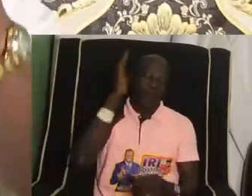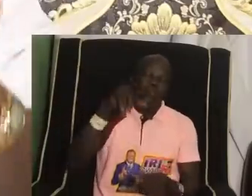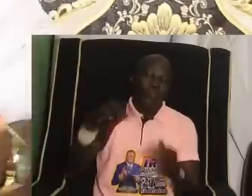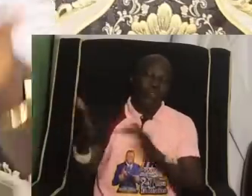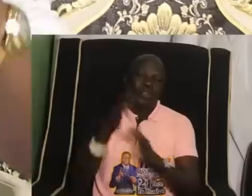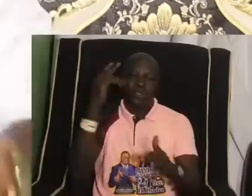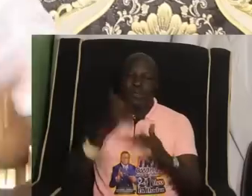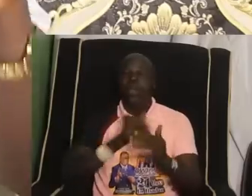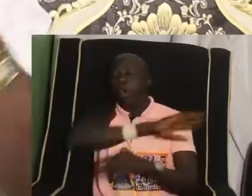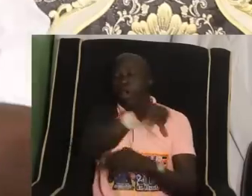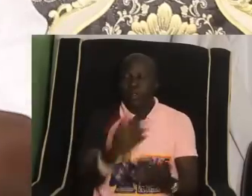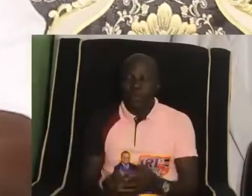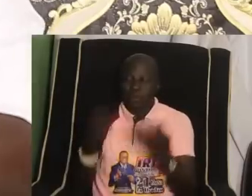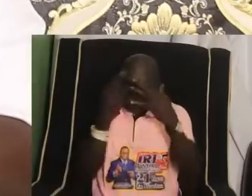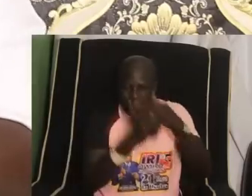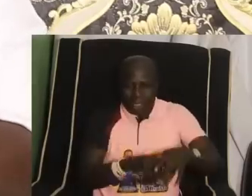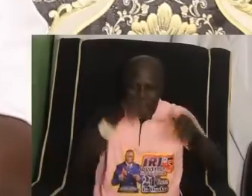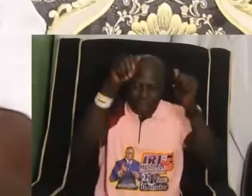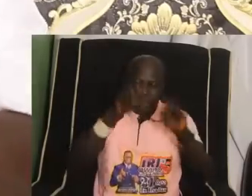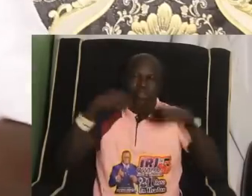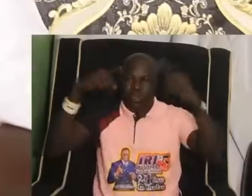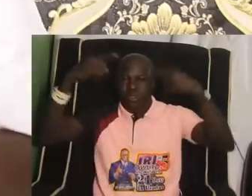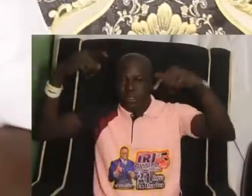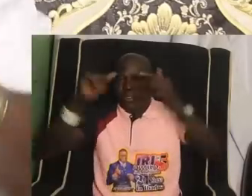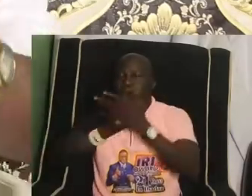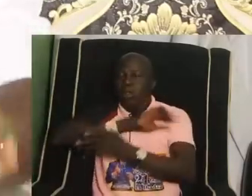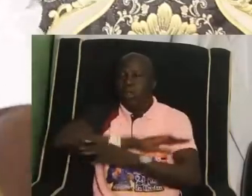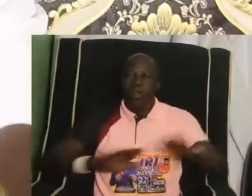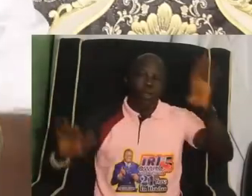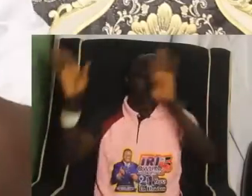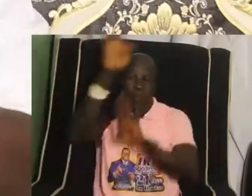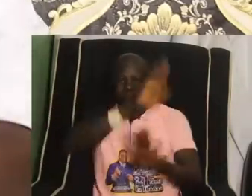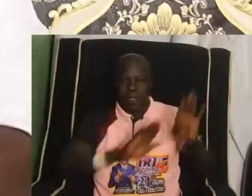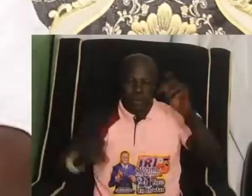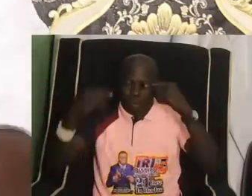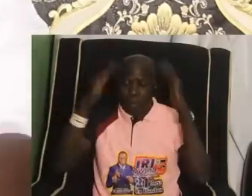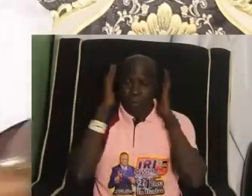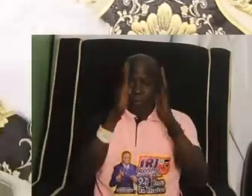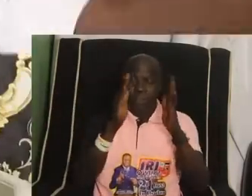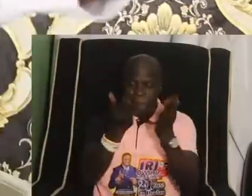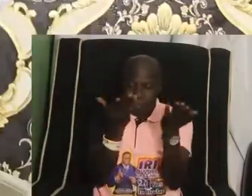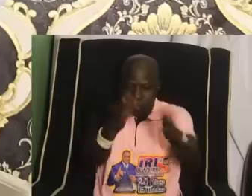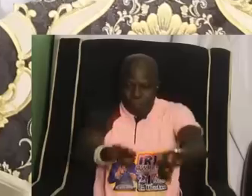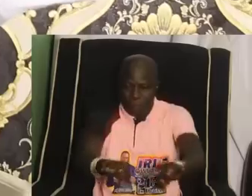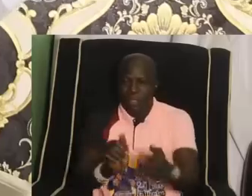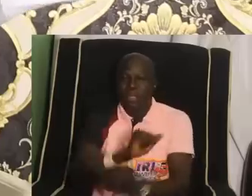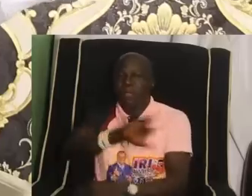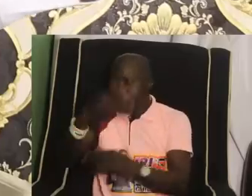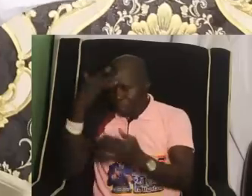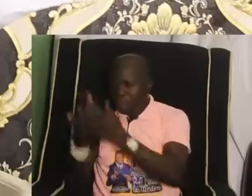Jesus. Ajawole re ayori si re. Everyone that we will succeed. Ogun to doju ko awo. The battle that confronts will be buried